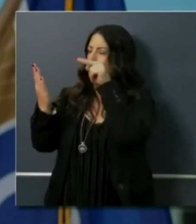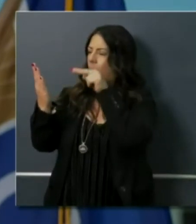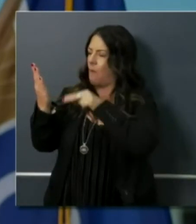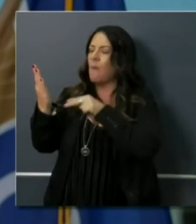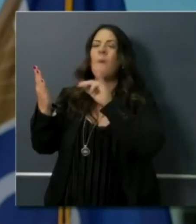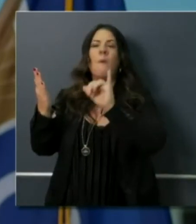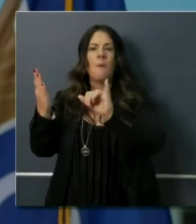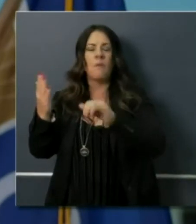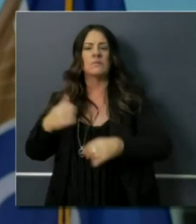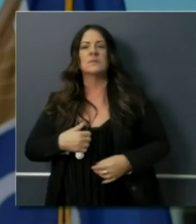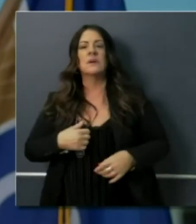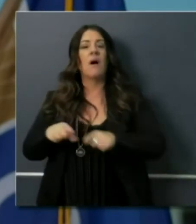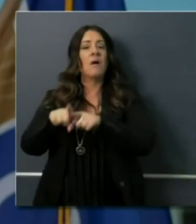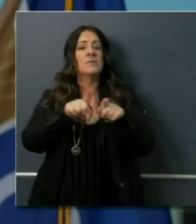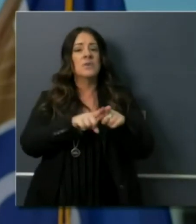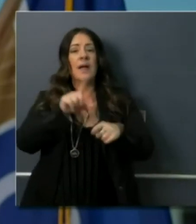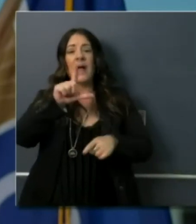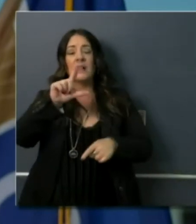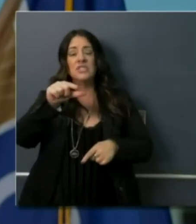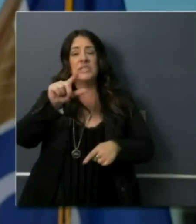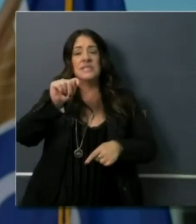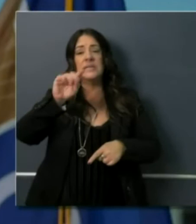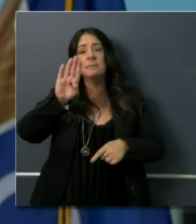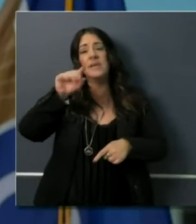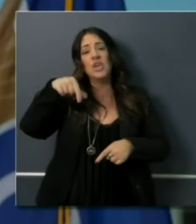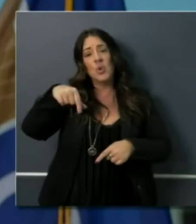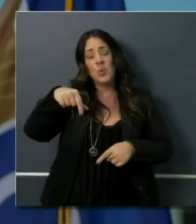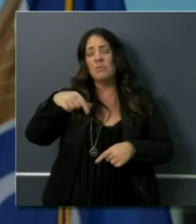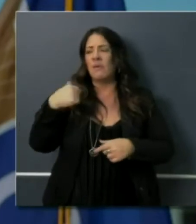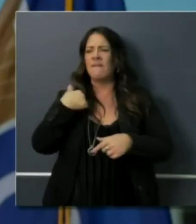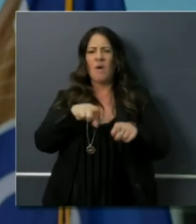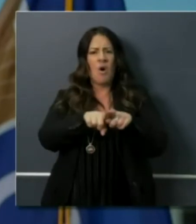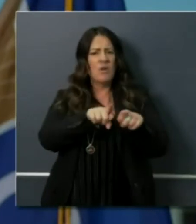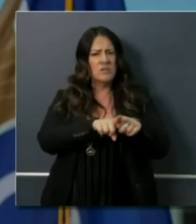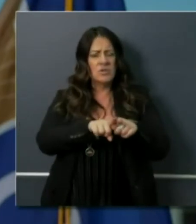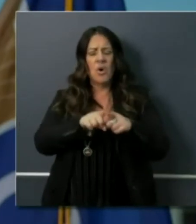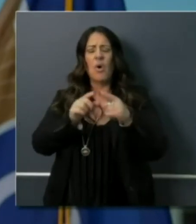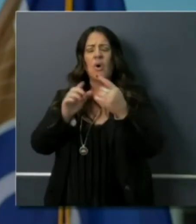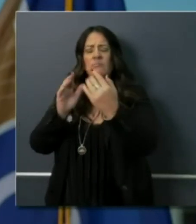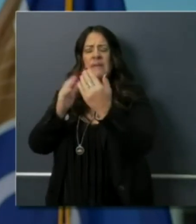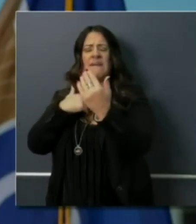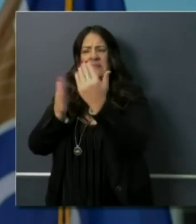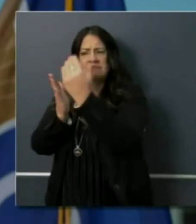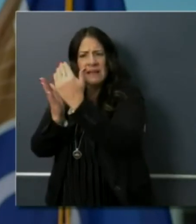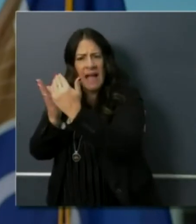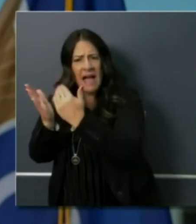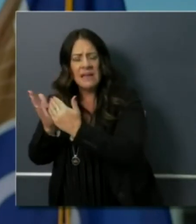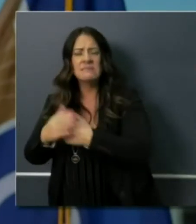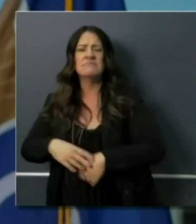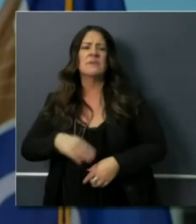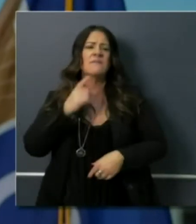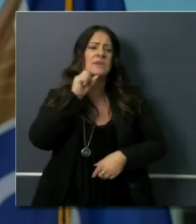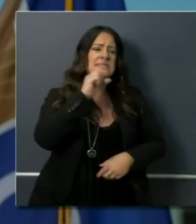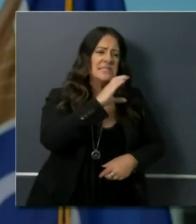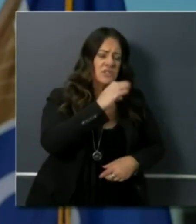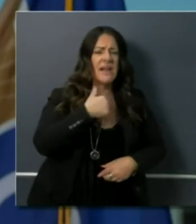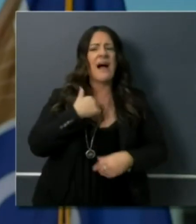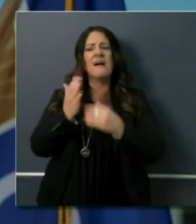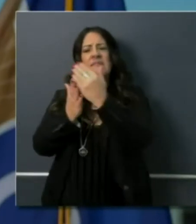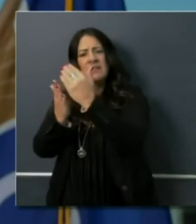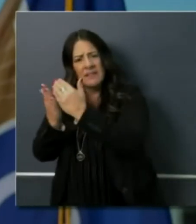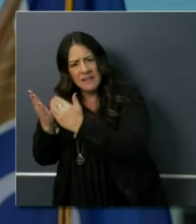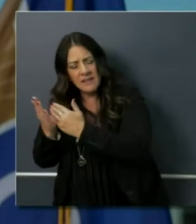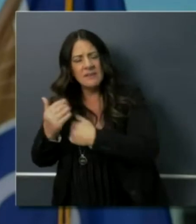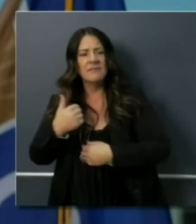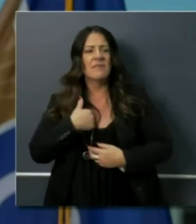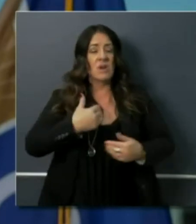For LGBTQ community, we have a resource guide. For seniors, we have resource guides. For our adolescents, we